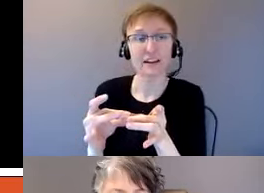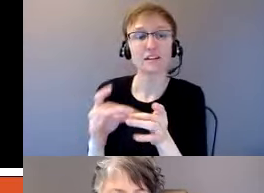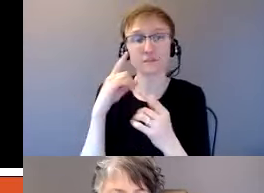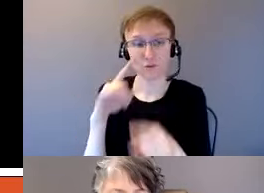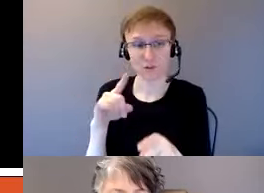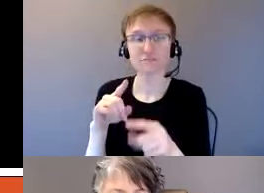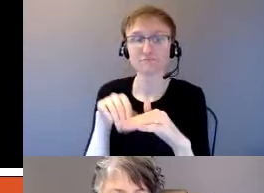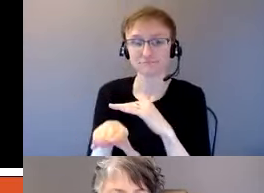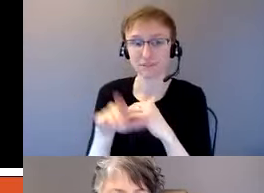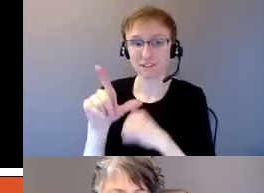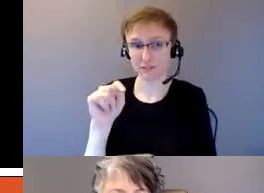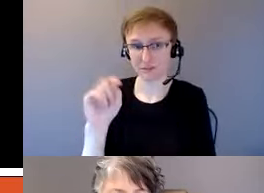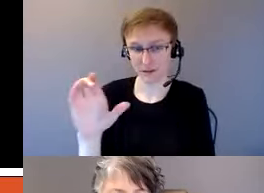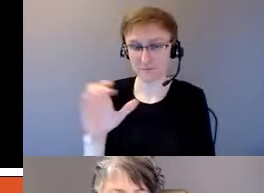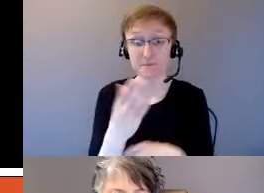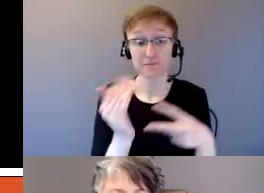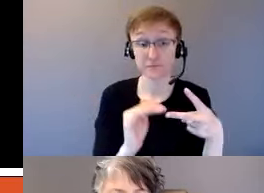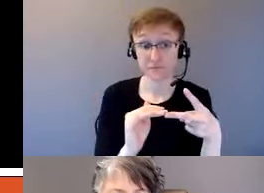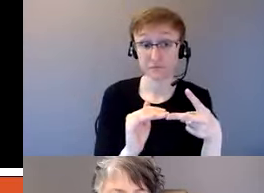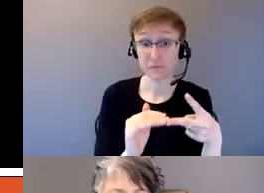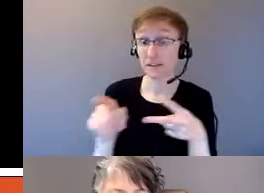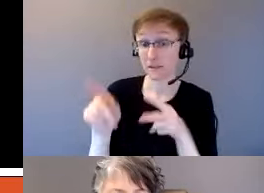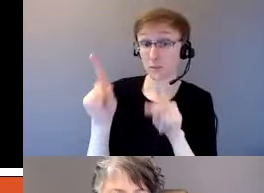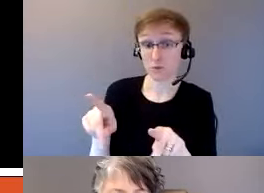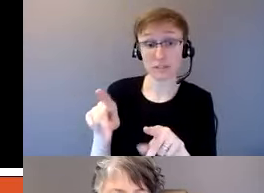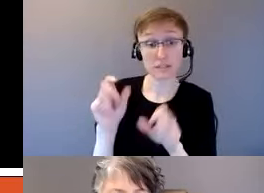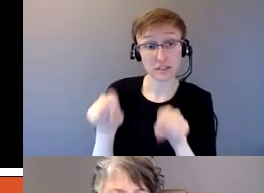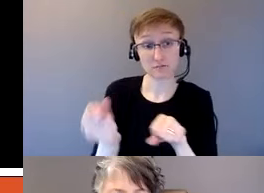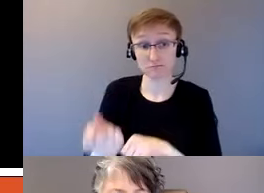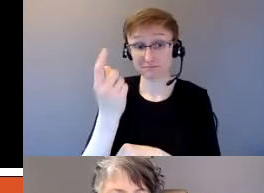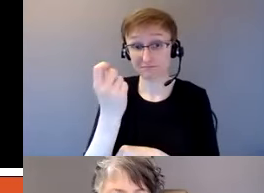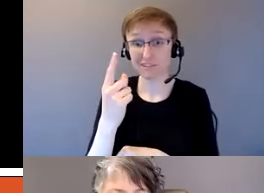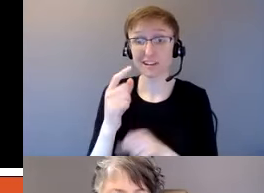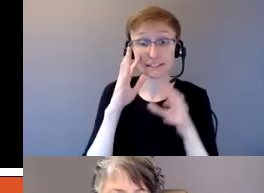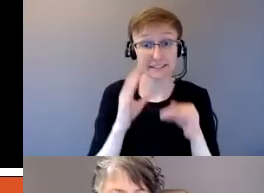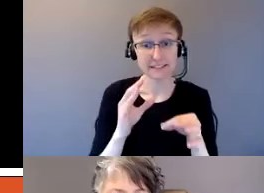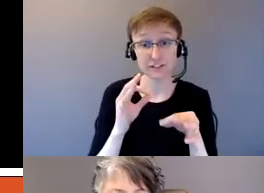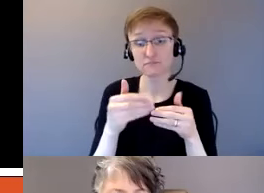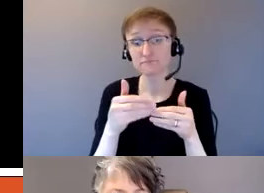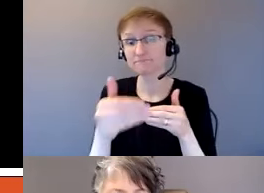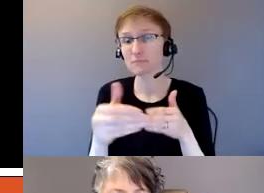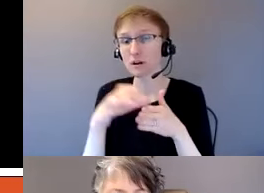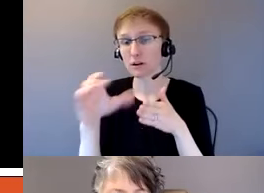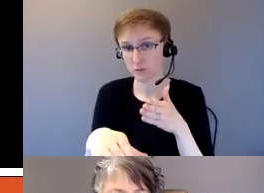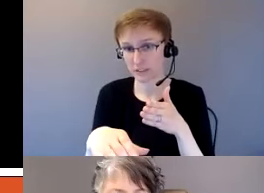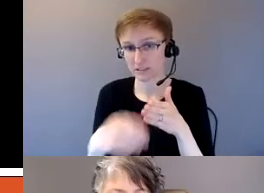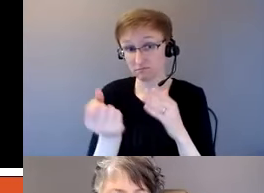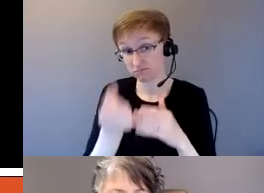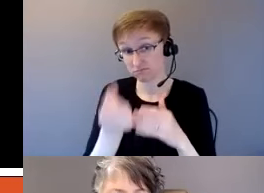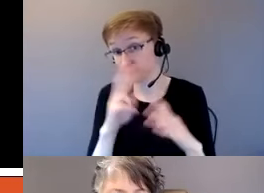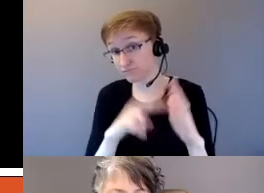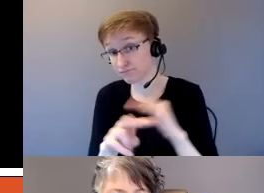to appreciate the foreseeable consequences of the decision or the lack thereof regarding